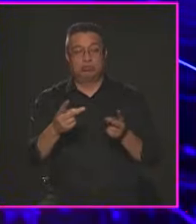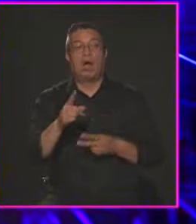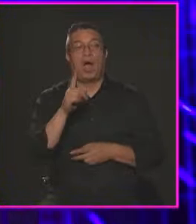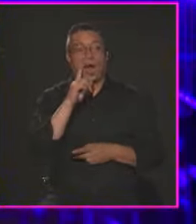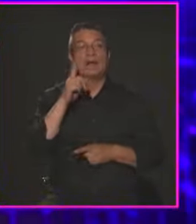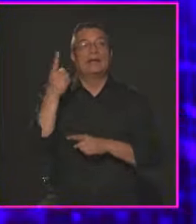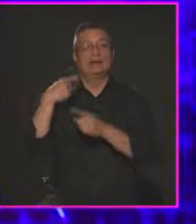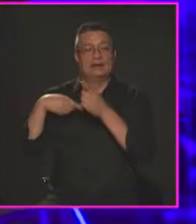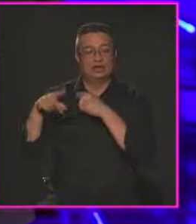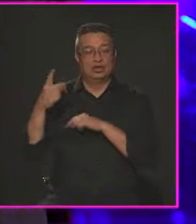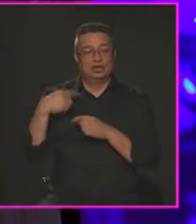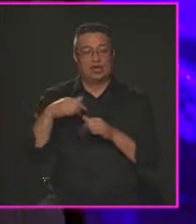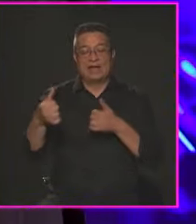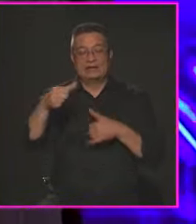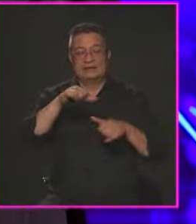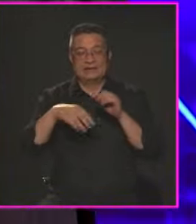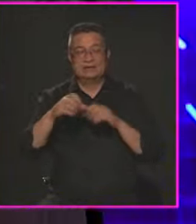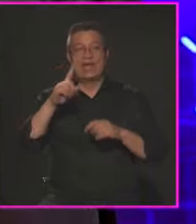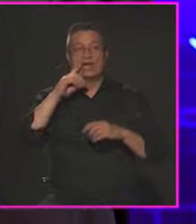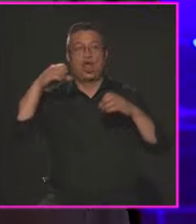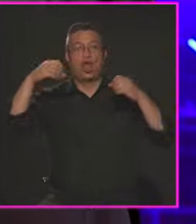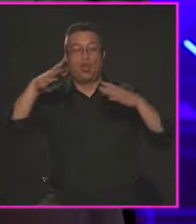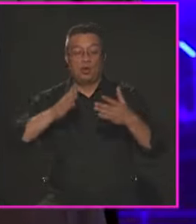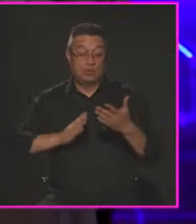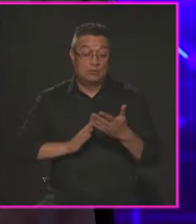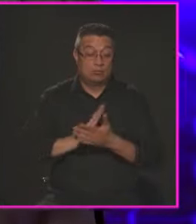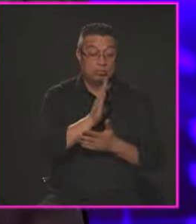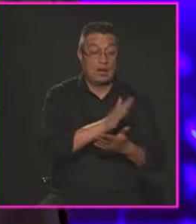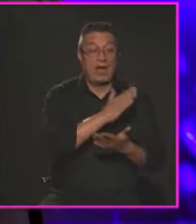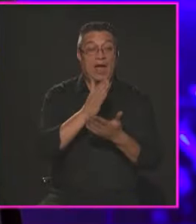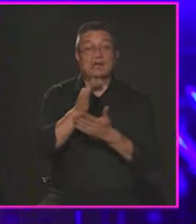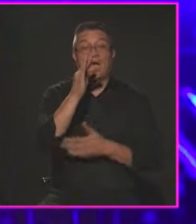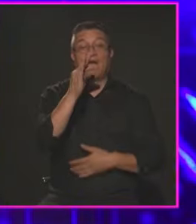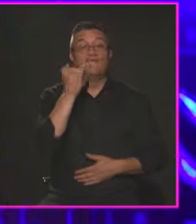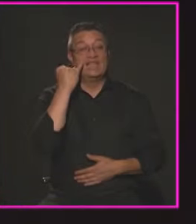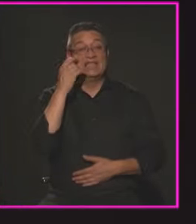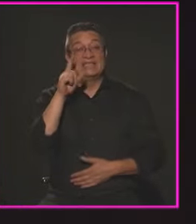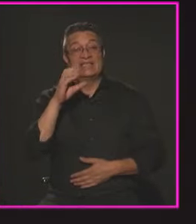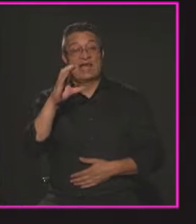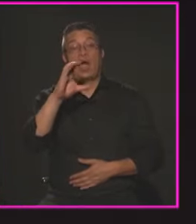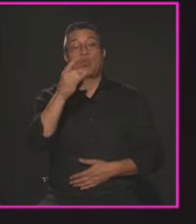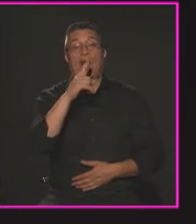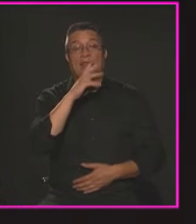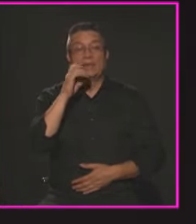the beginning to quantum physics. Thank you very much for your attention. Gracias.